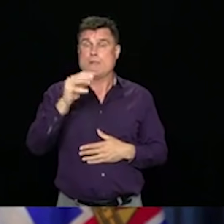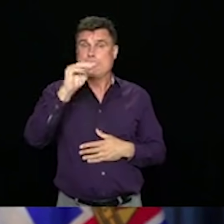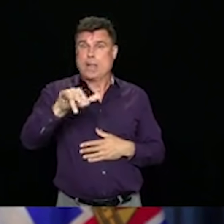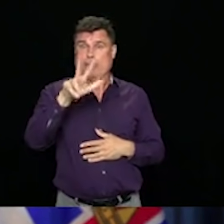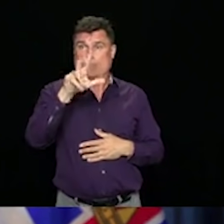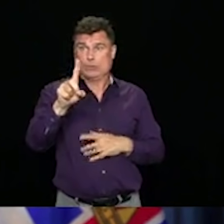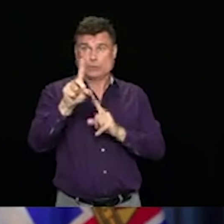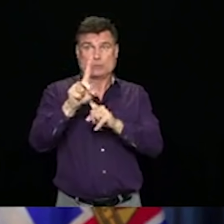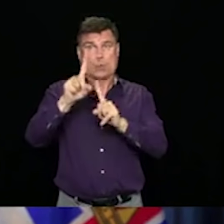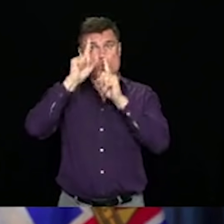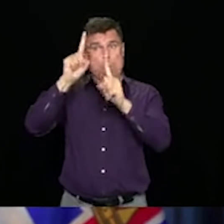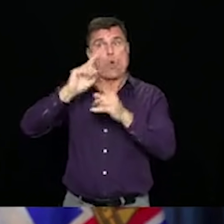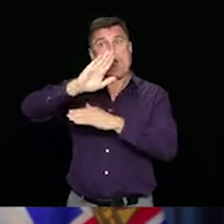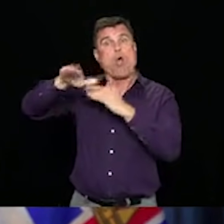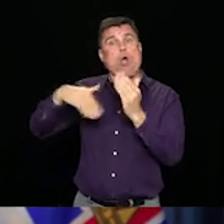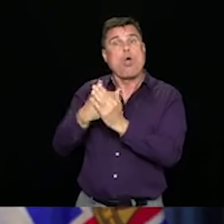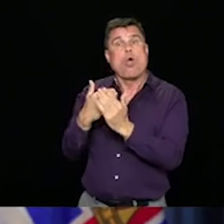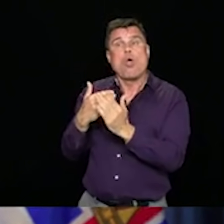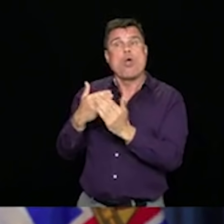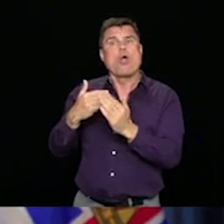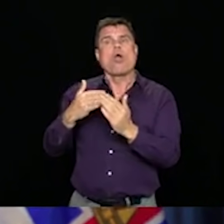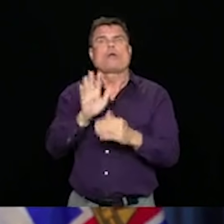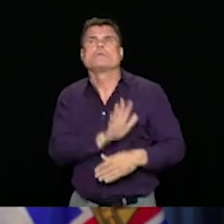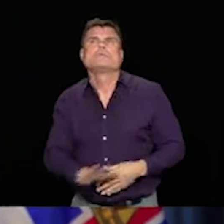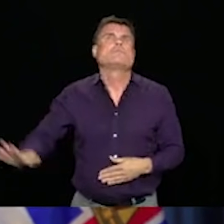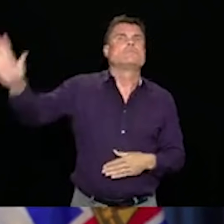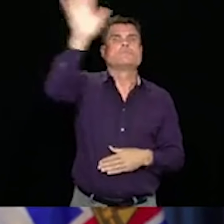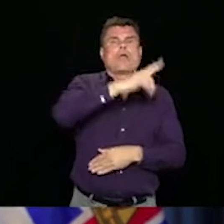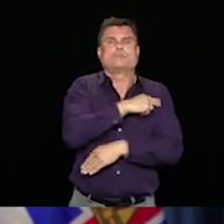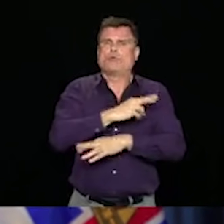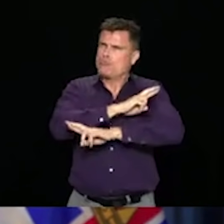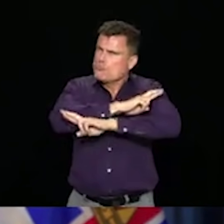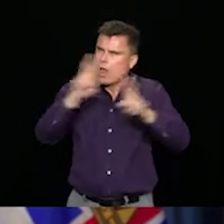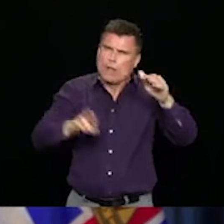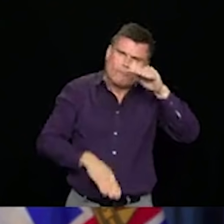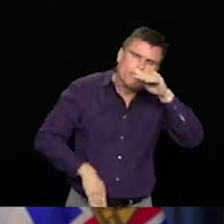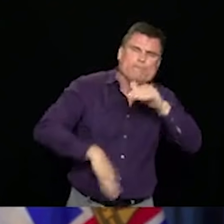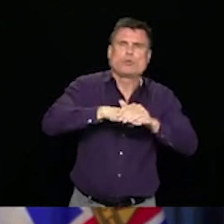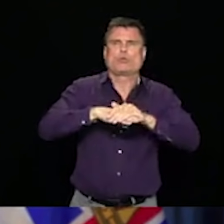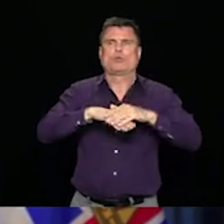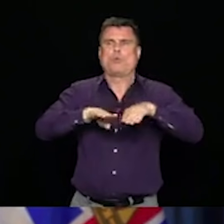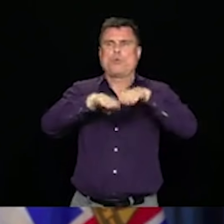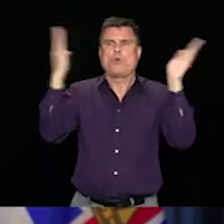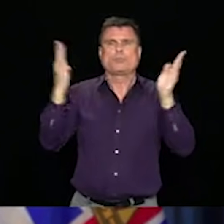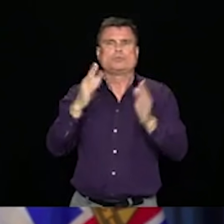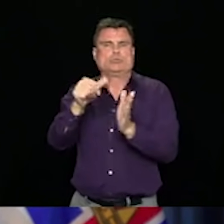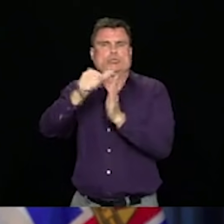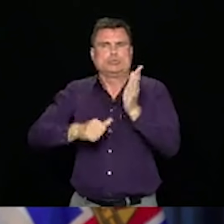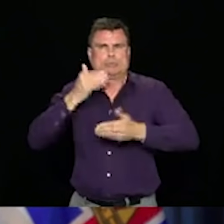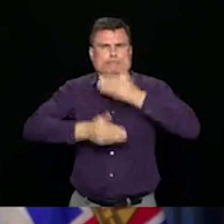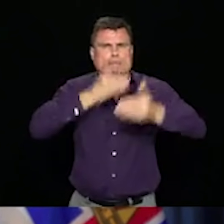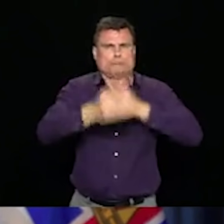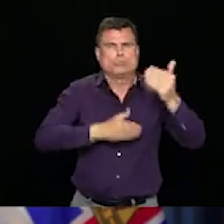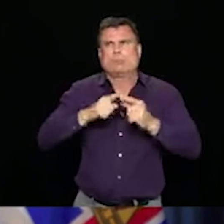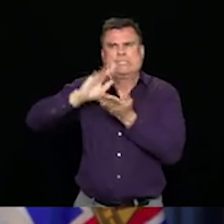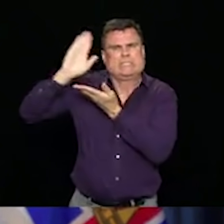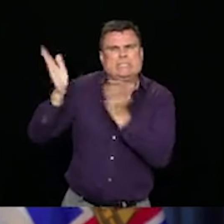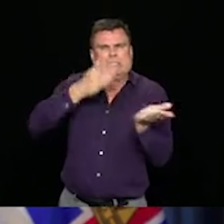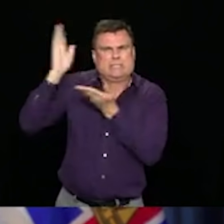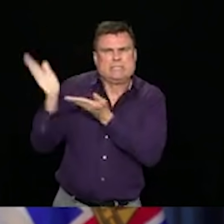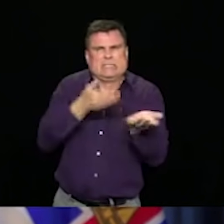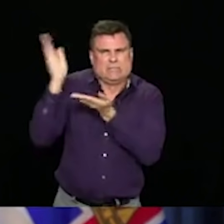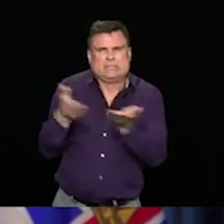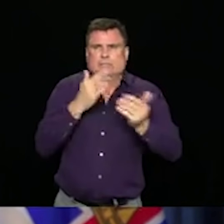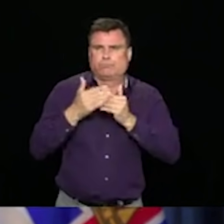maximum capacity. And by June 15th, all existing operating rooms running at full capacity. From June 15th to October 15th, we will